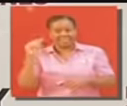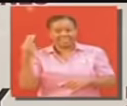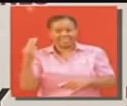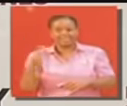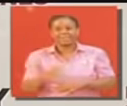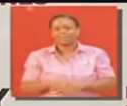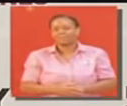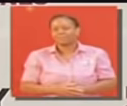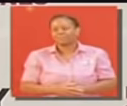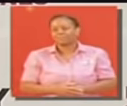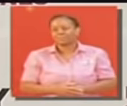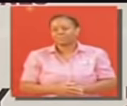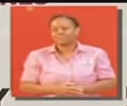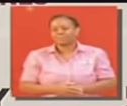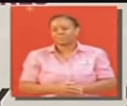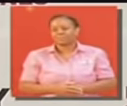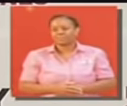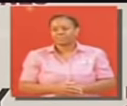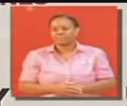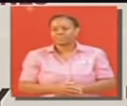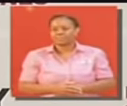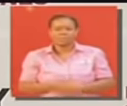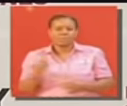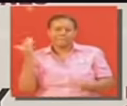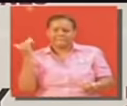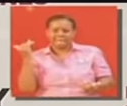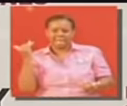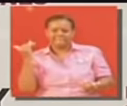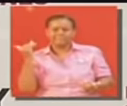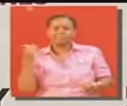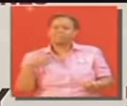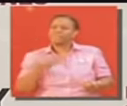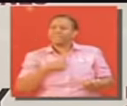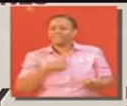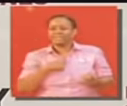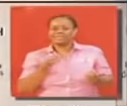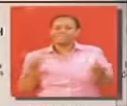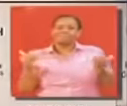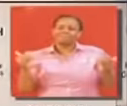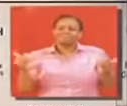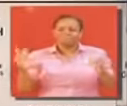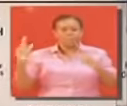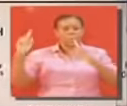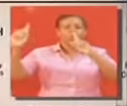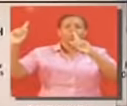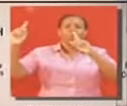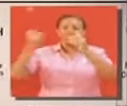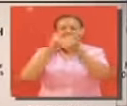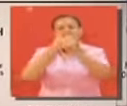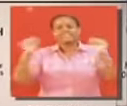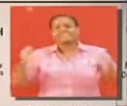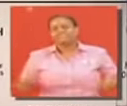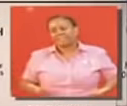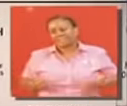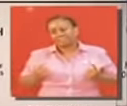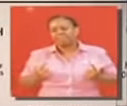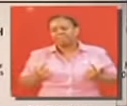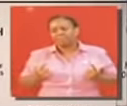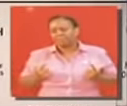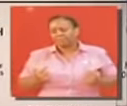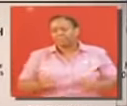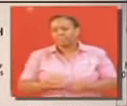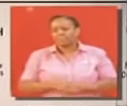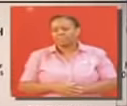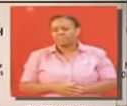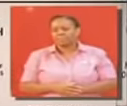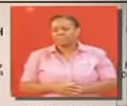an effort, as I said, to save lives and livelihoods. Thank you, Minister. And we have a follow-up question